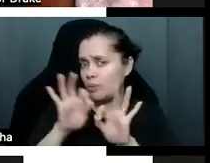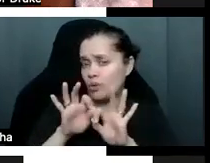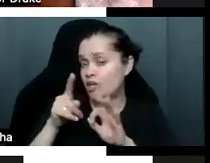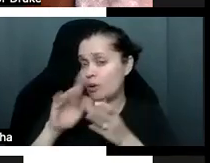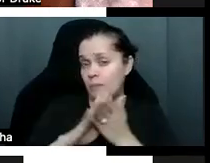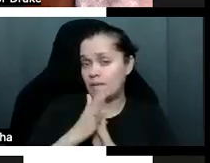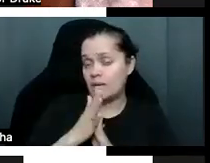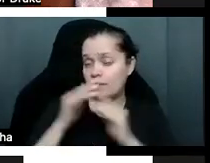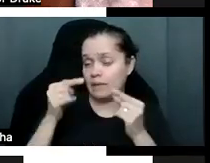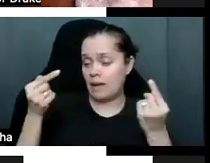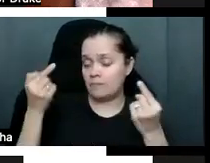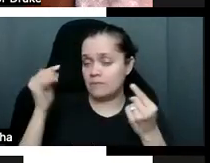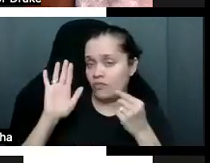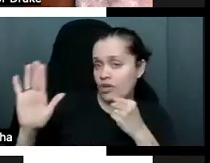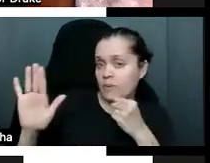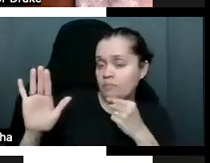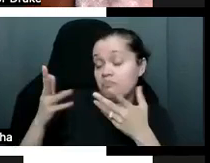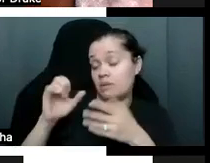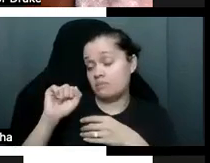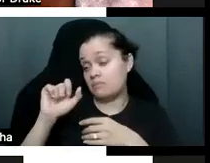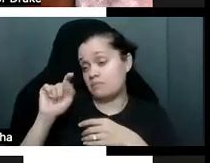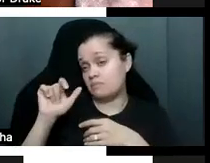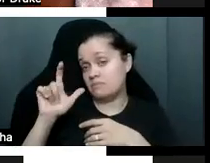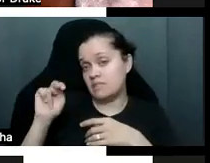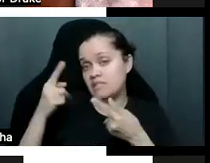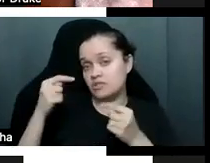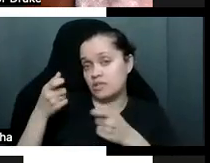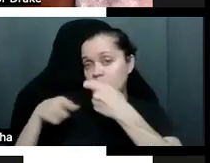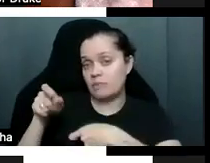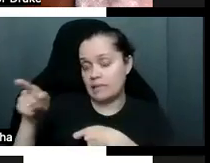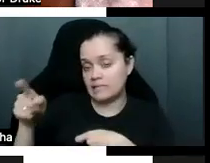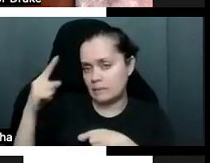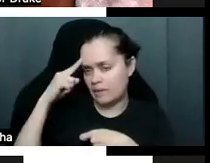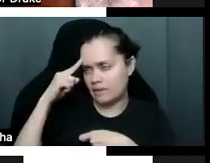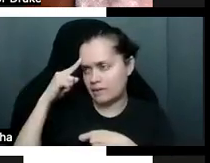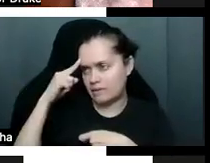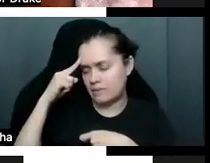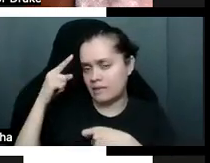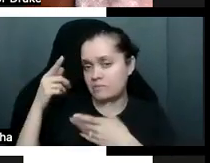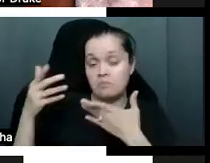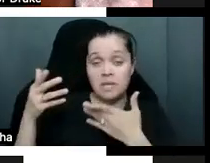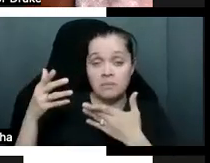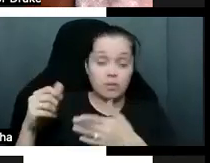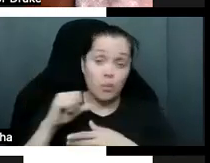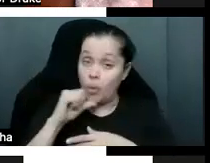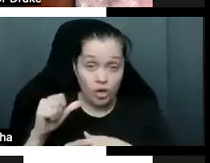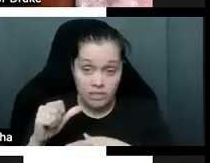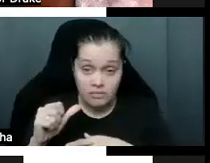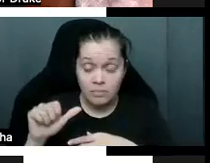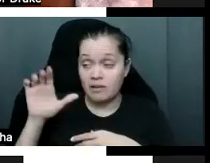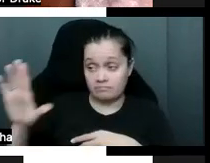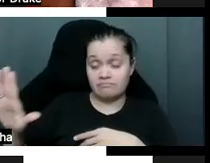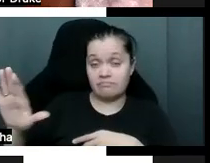rival to him. Maybe Stalin thought you were trying to replace him. Maybe you weren't, but Stalin was